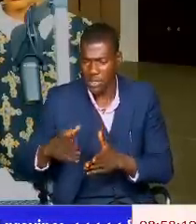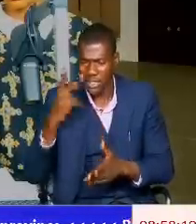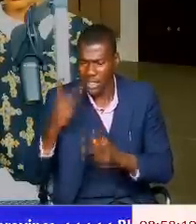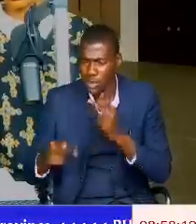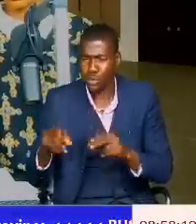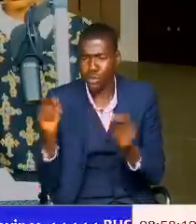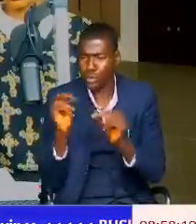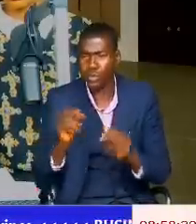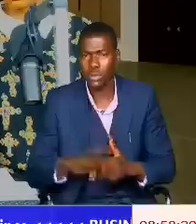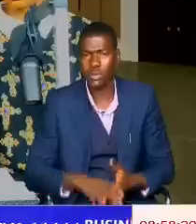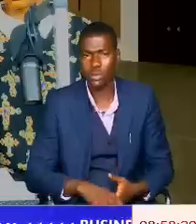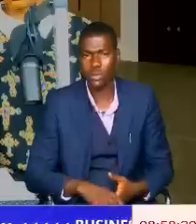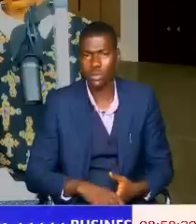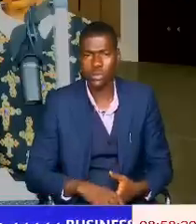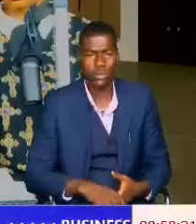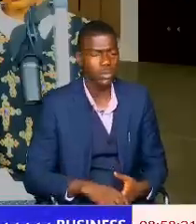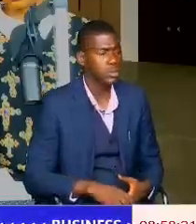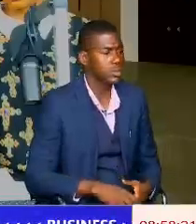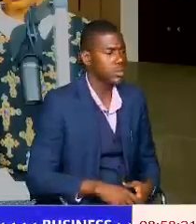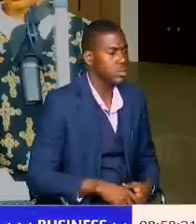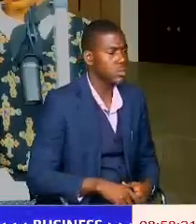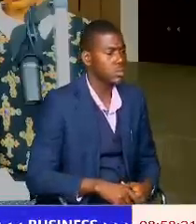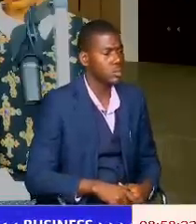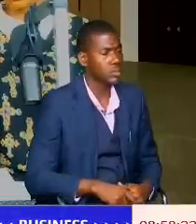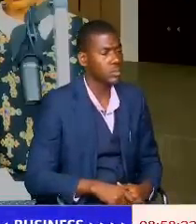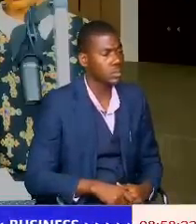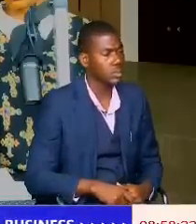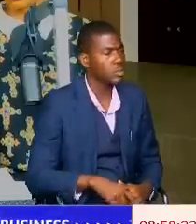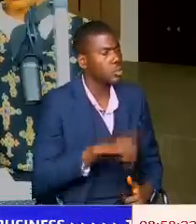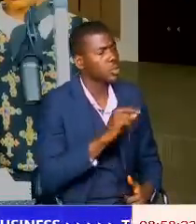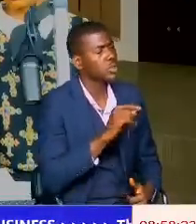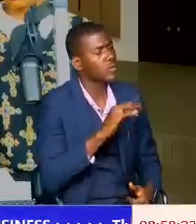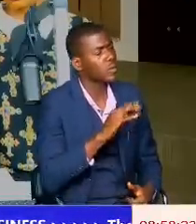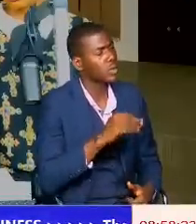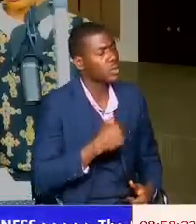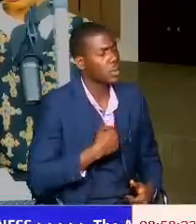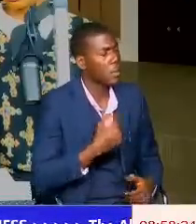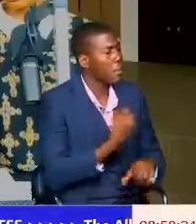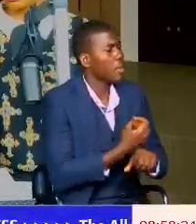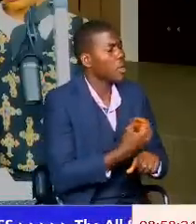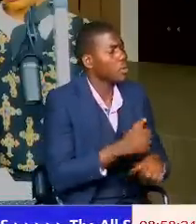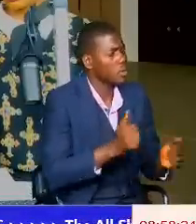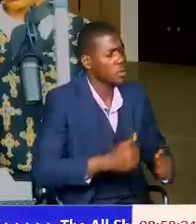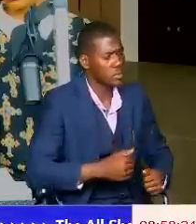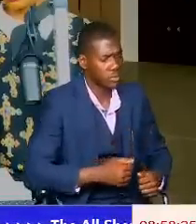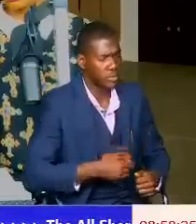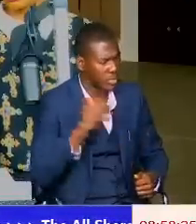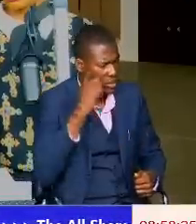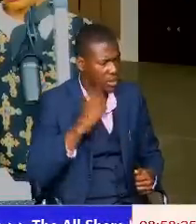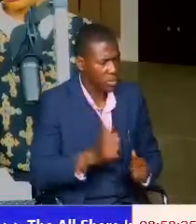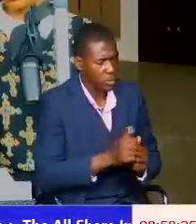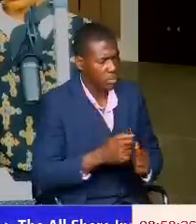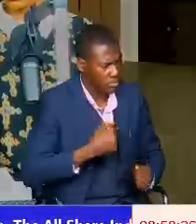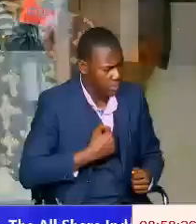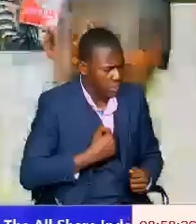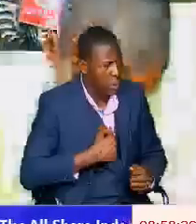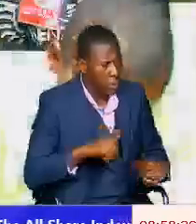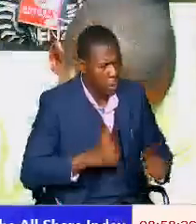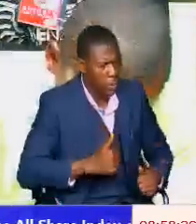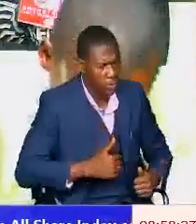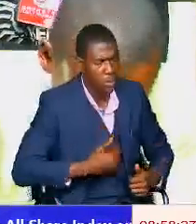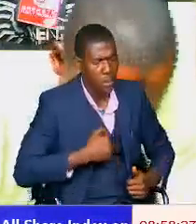2014, when I begged my guy to impregnate me again. So he did that.